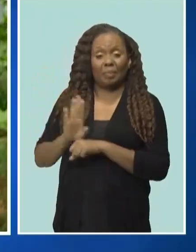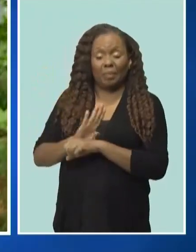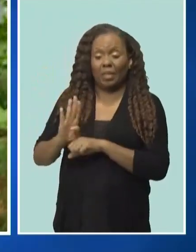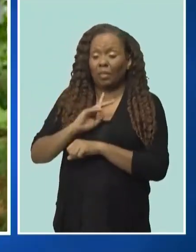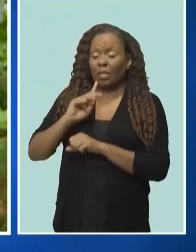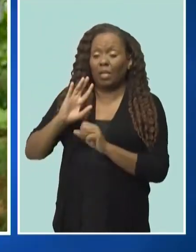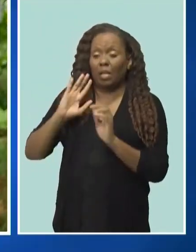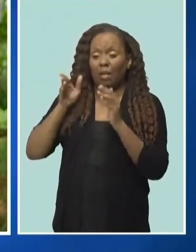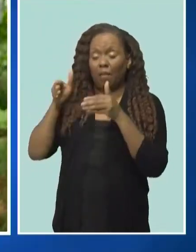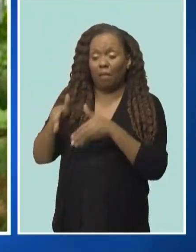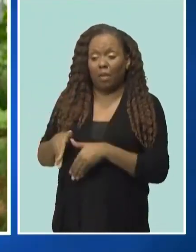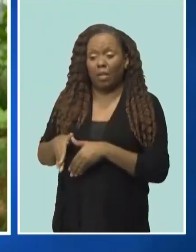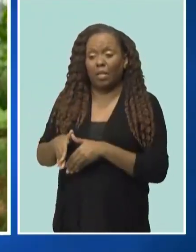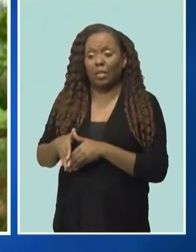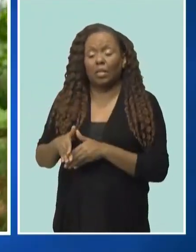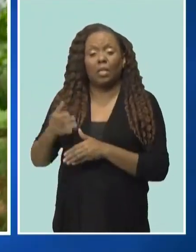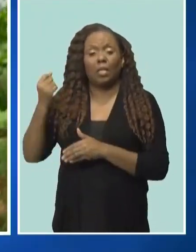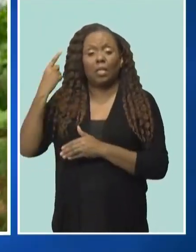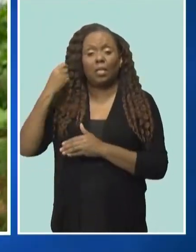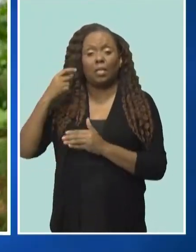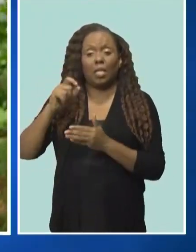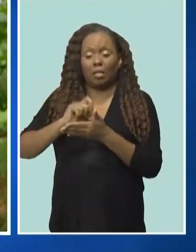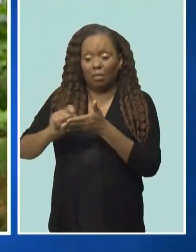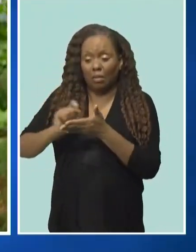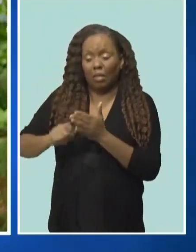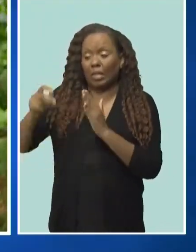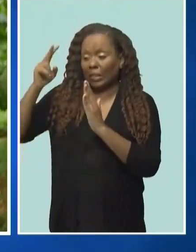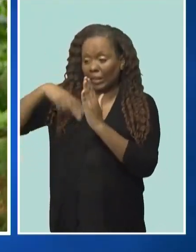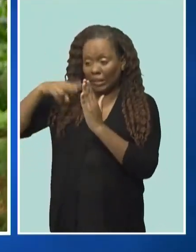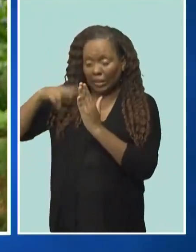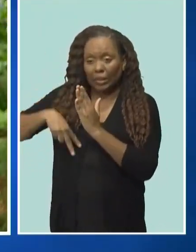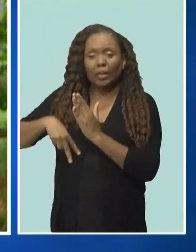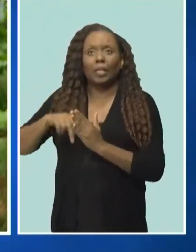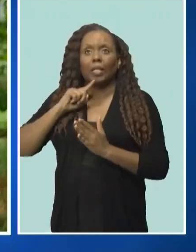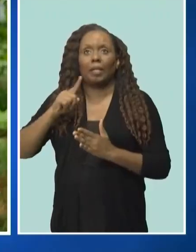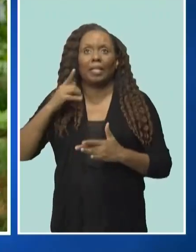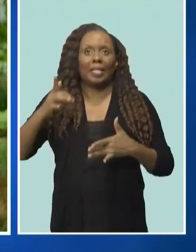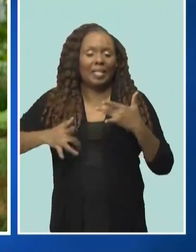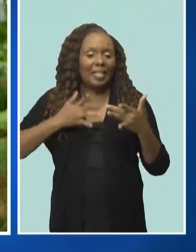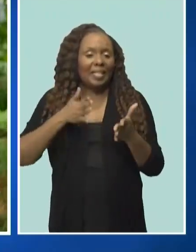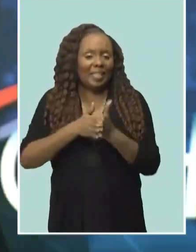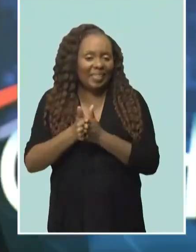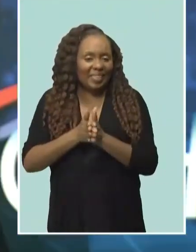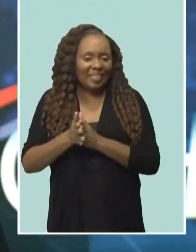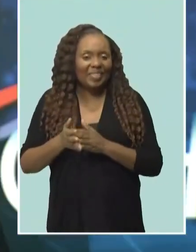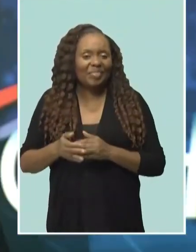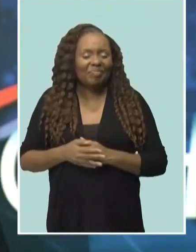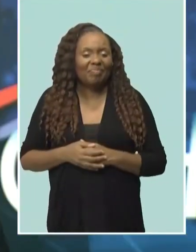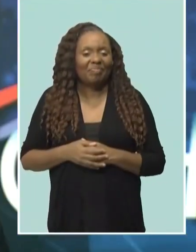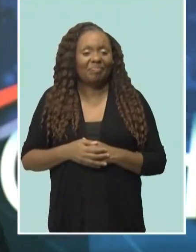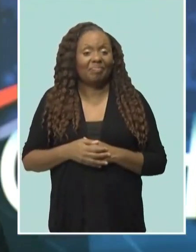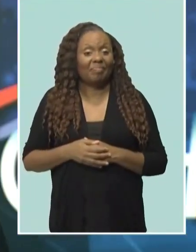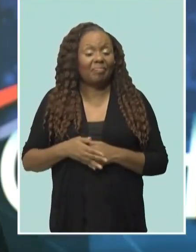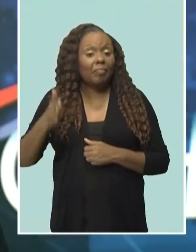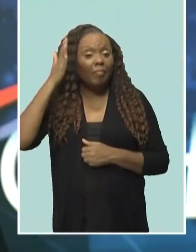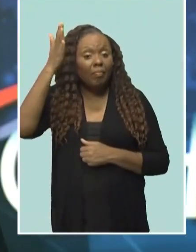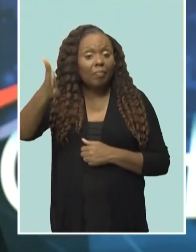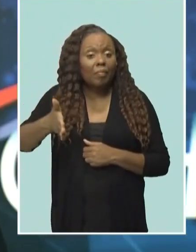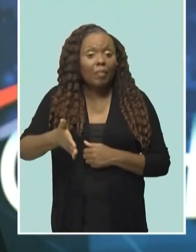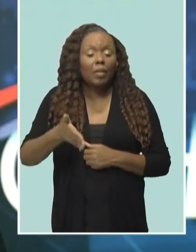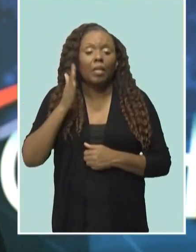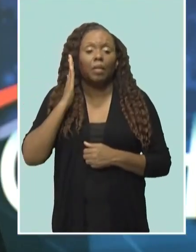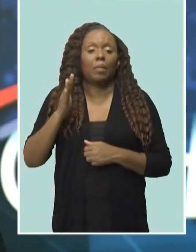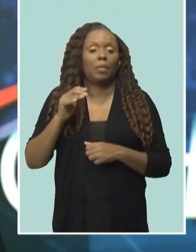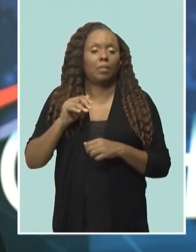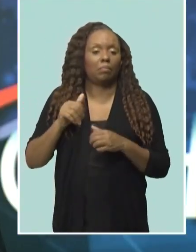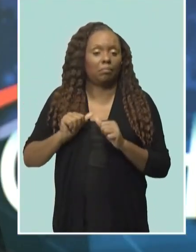I believe that he walked that right out. And we are so excited about that. Well, going forward, Ms. Mears said she